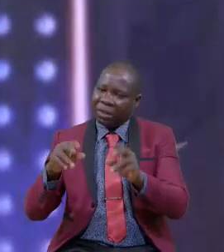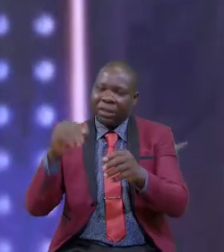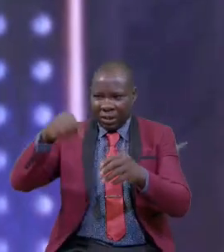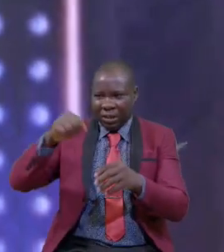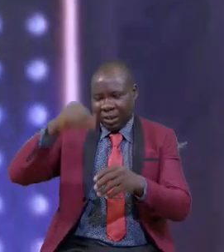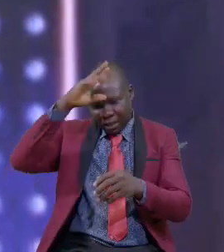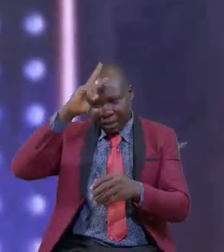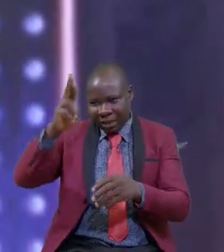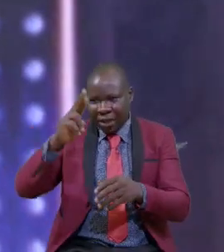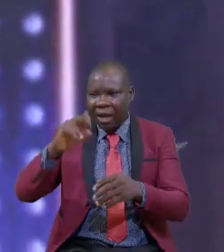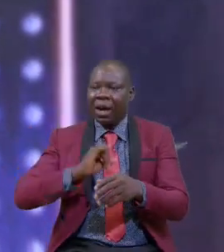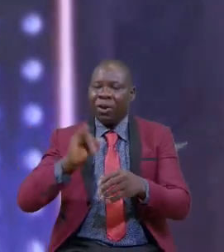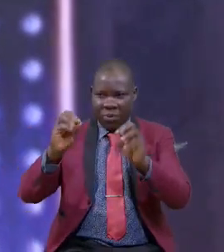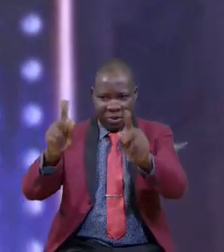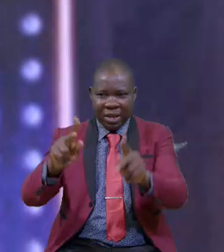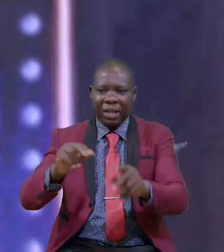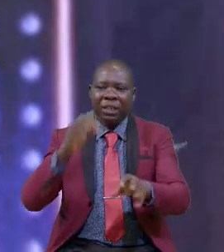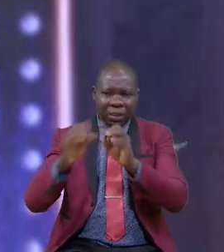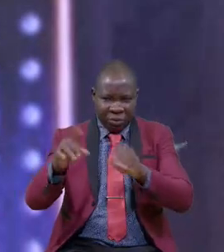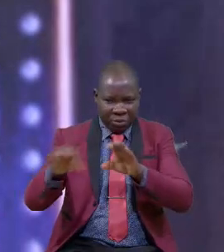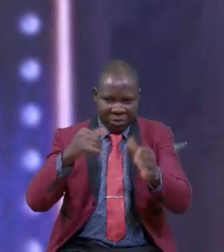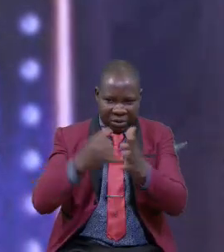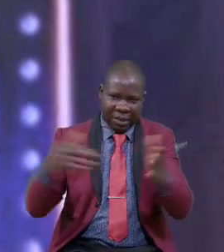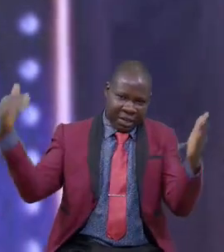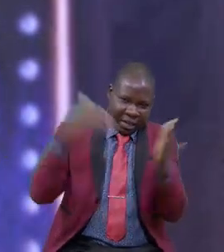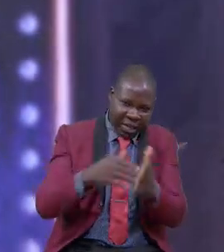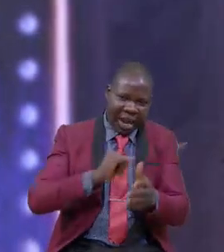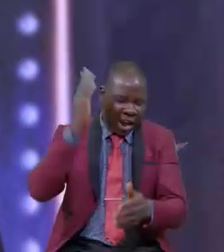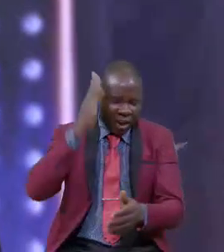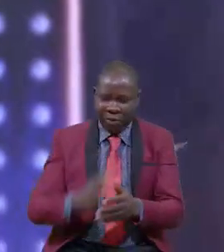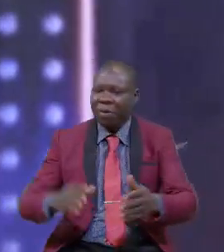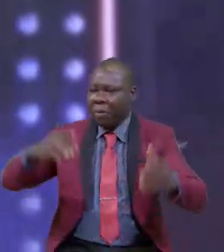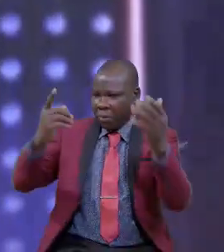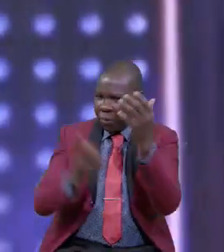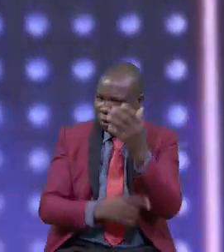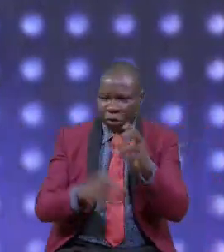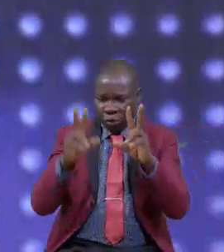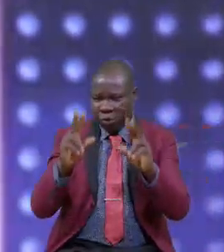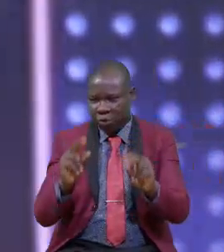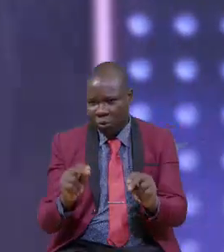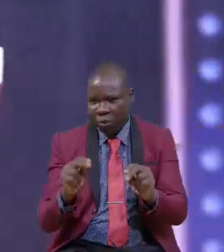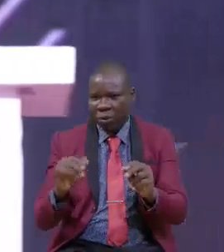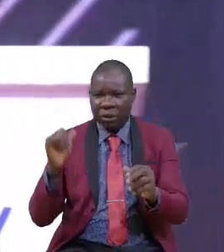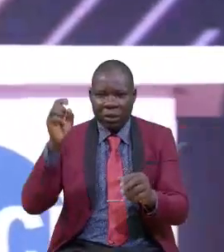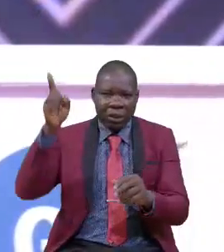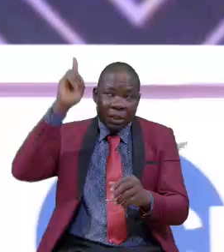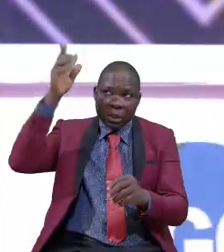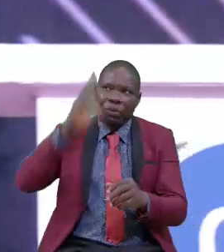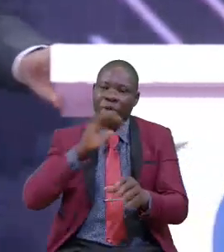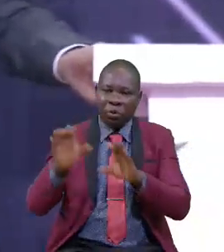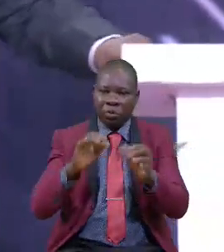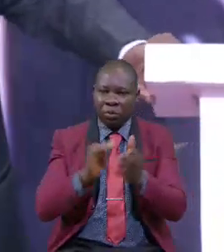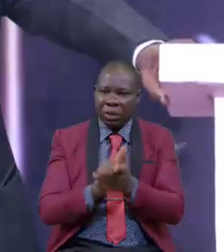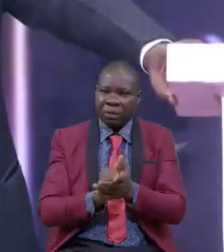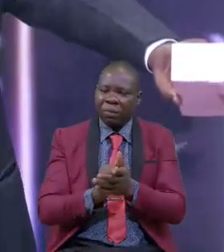smile, you say, "It's all right, I pardoned you," and then you come through the back door. But in the case of God,